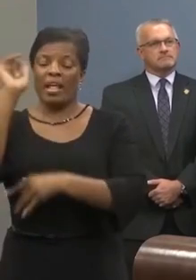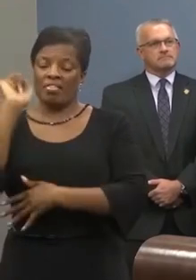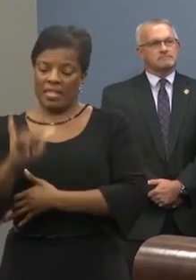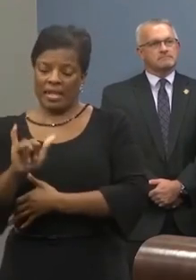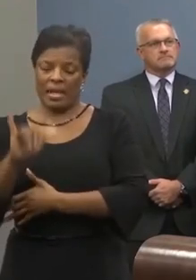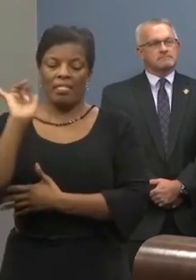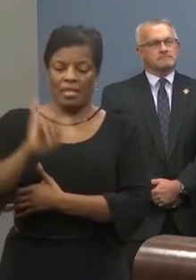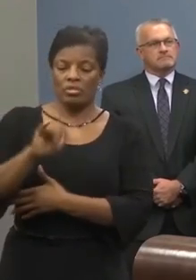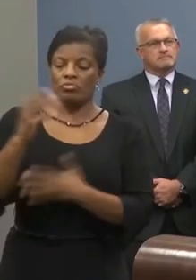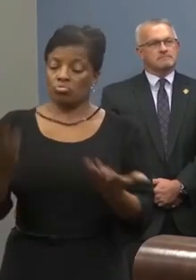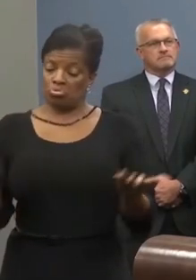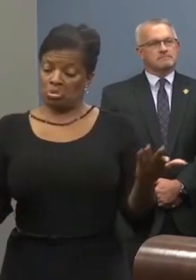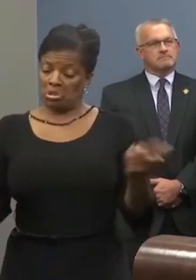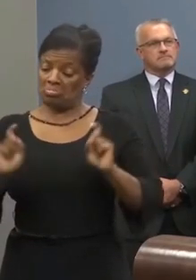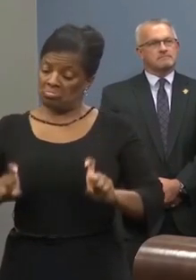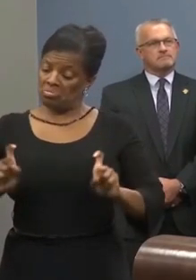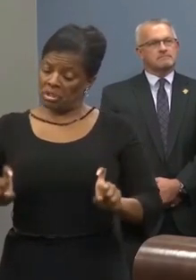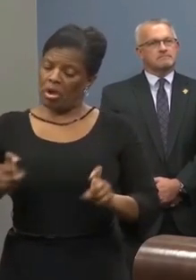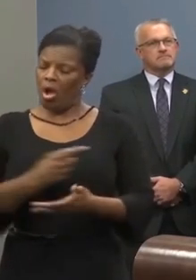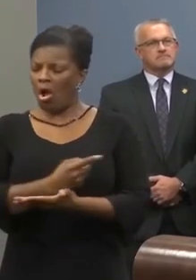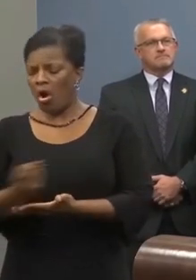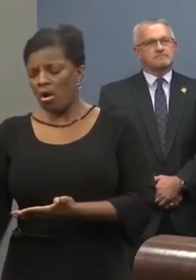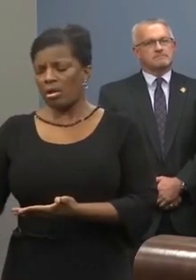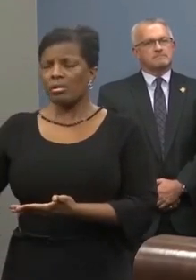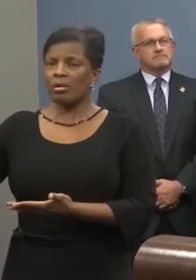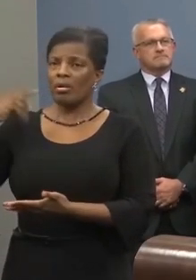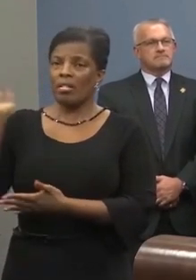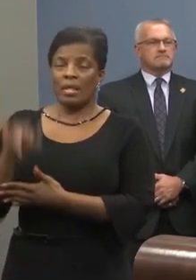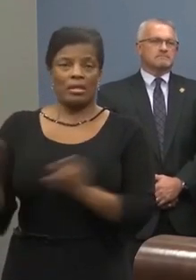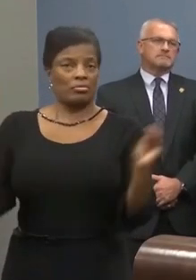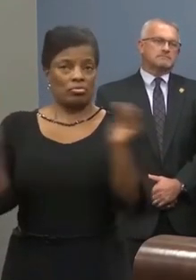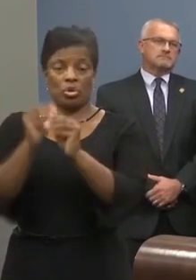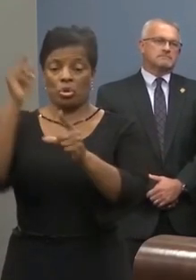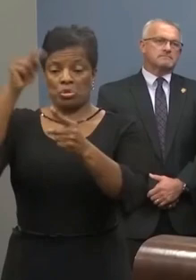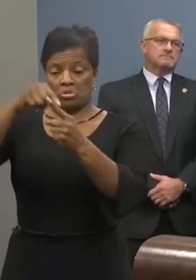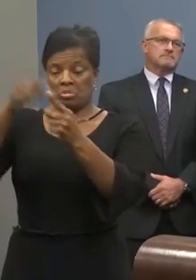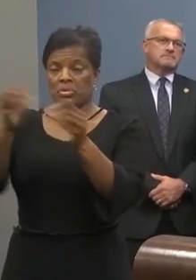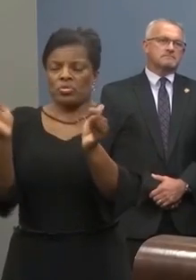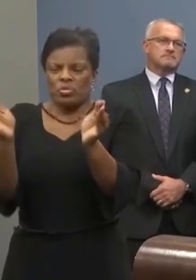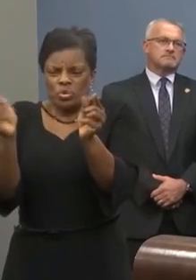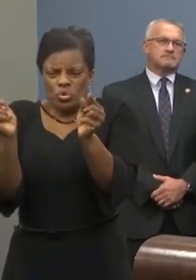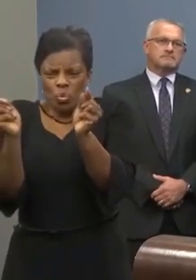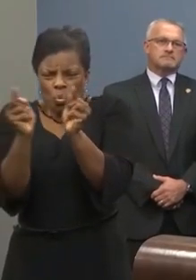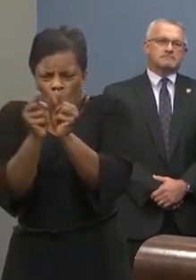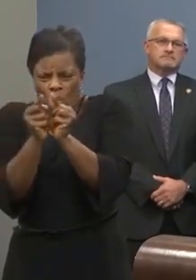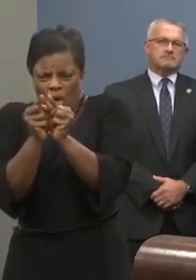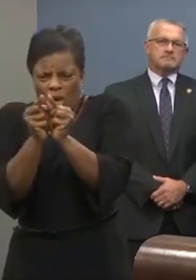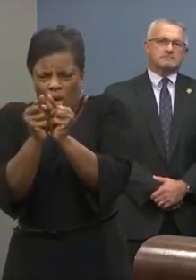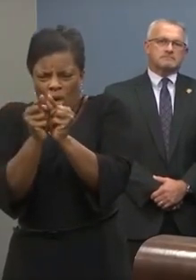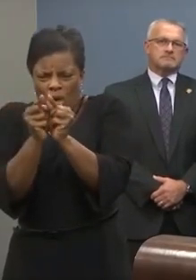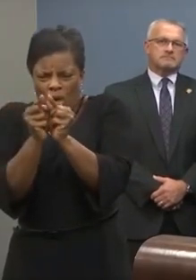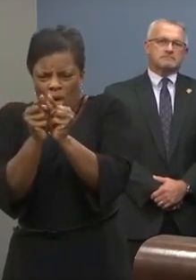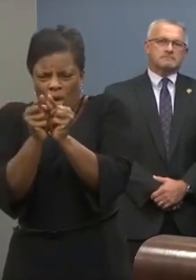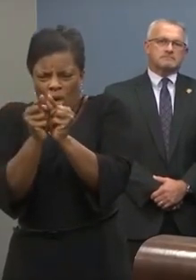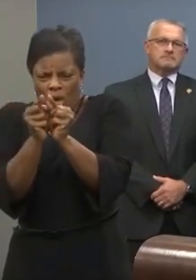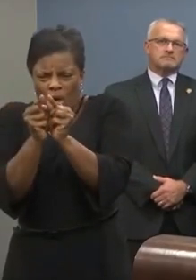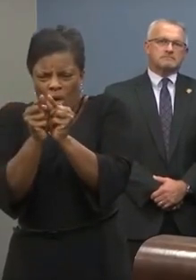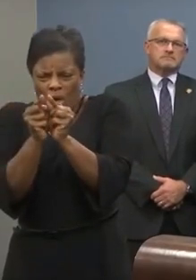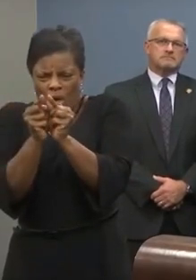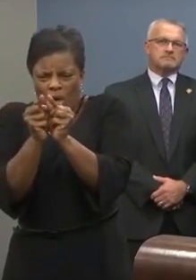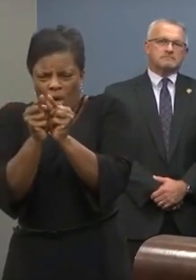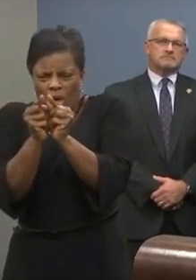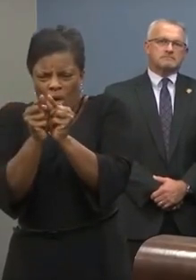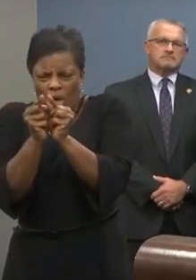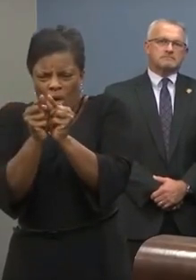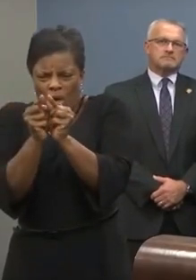and that's what we needed. We had said all along that no tip is too small, and somebody stepped forward. Hey, she's doing a good